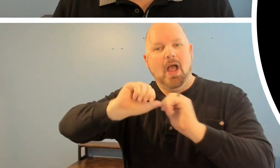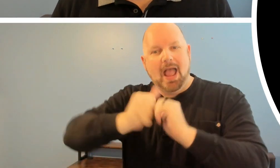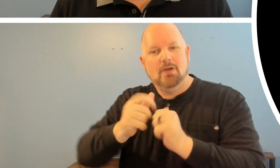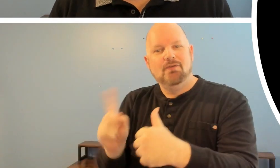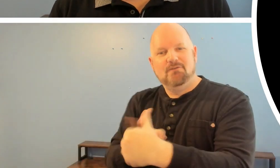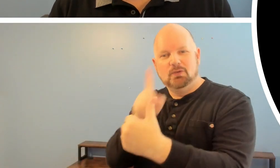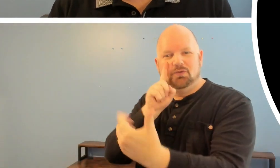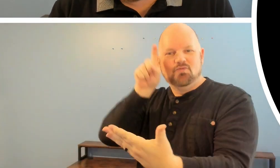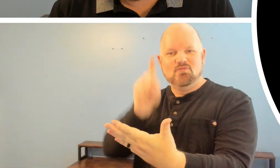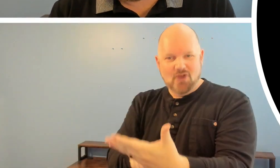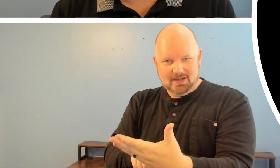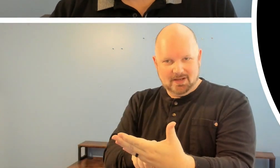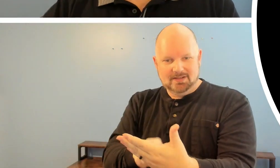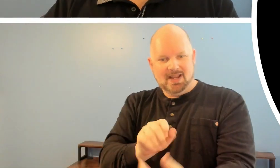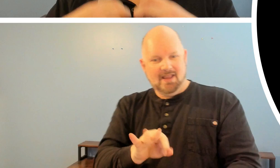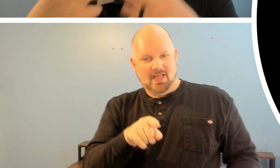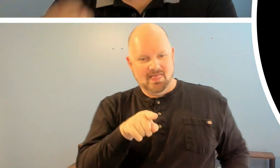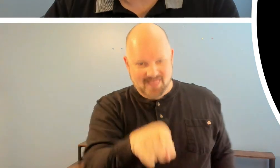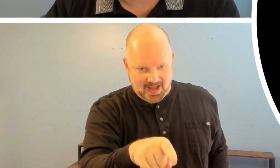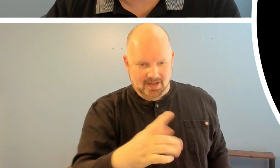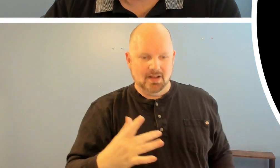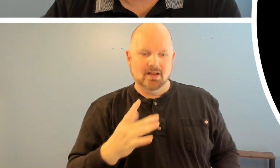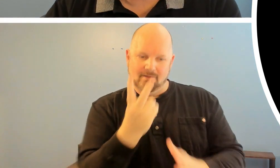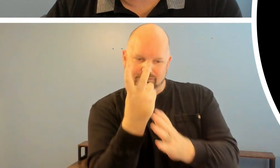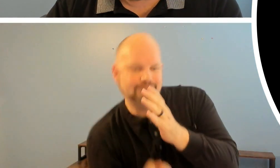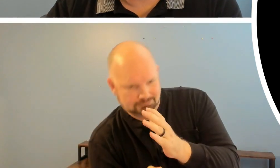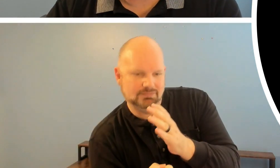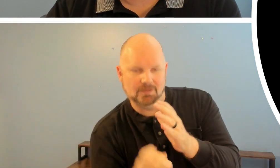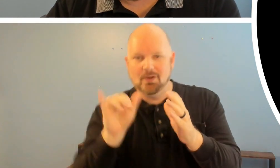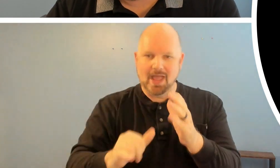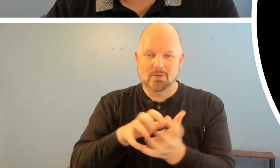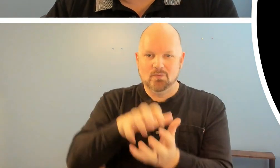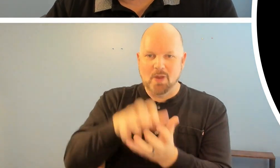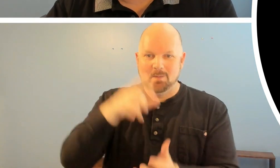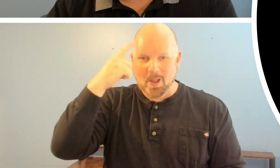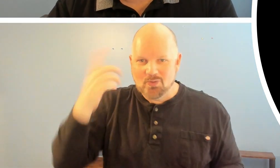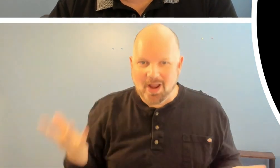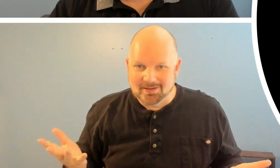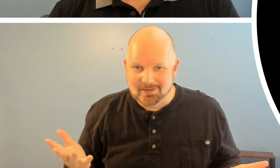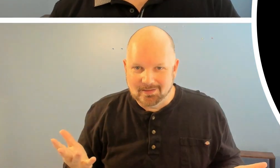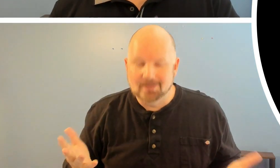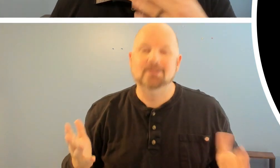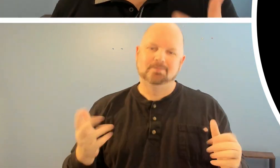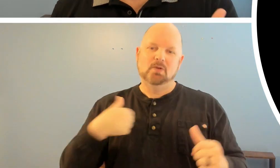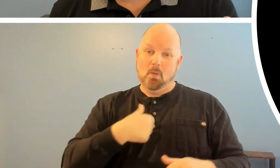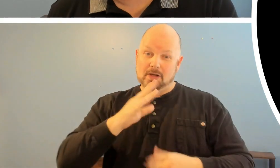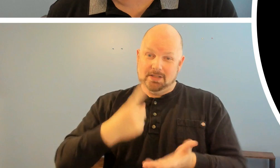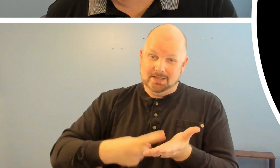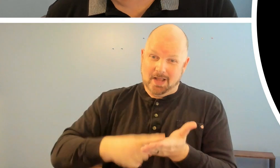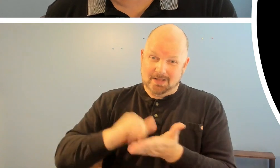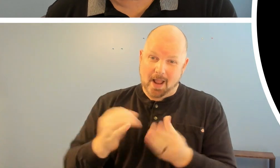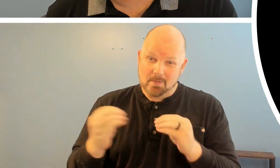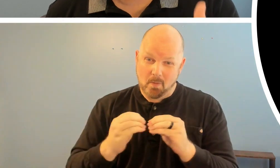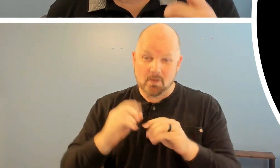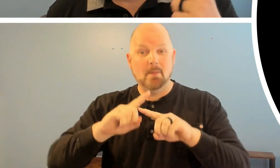if you know how to first recognize when someone has fallen into the trap of reptile brain. So we're going to talk